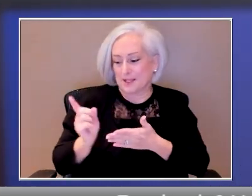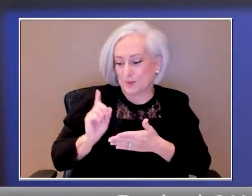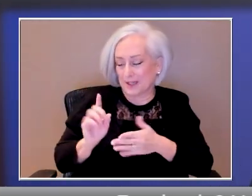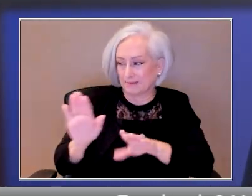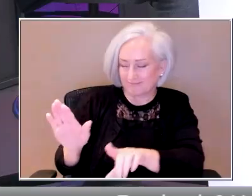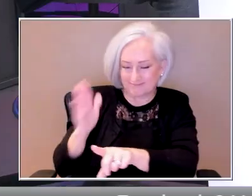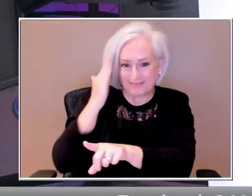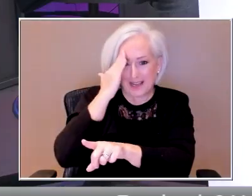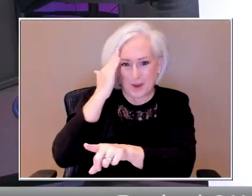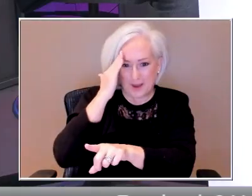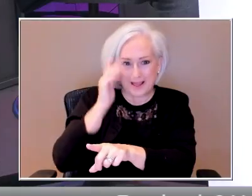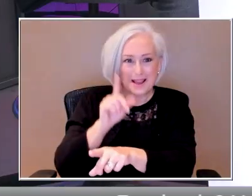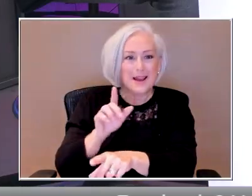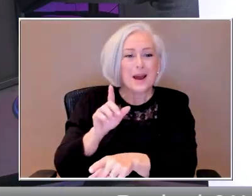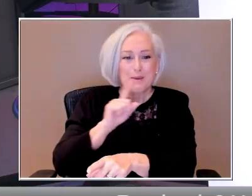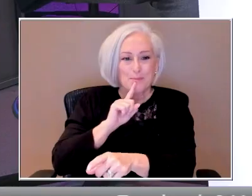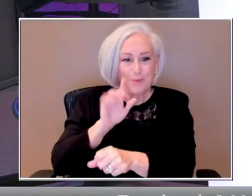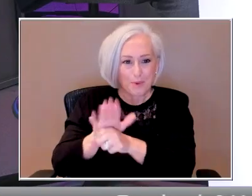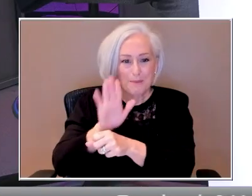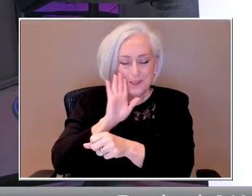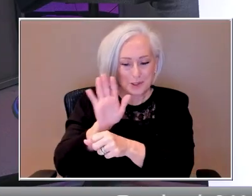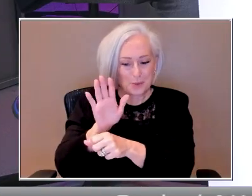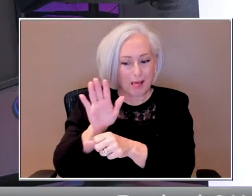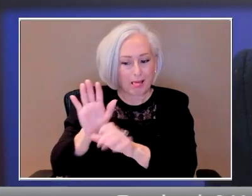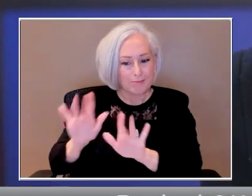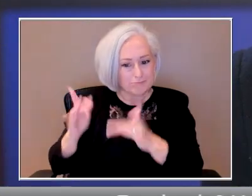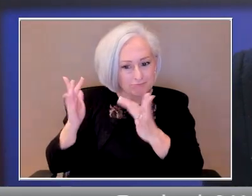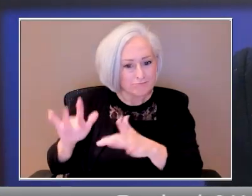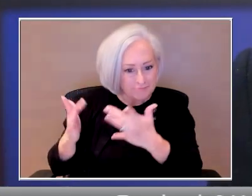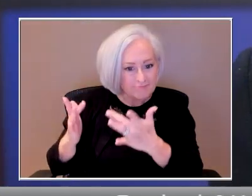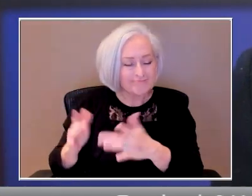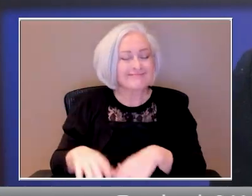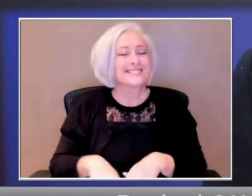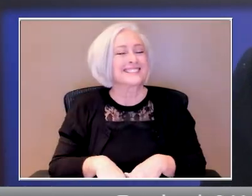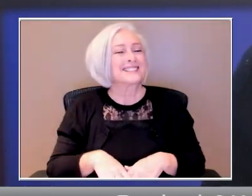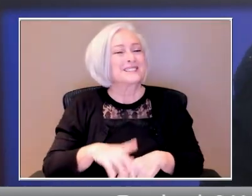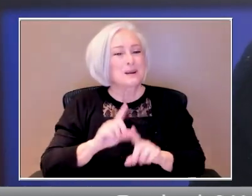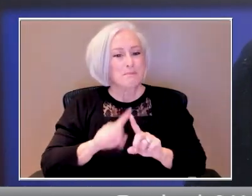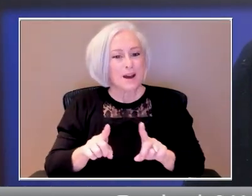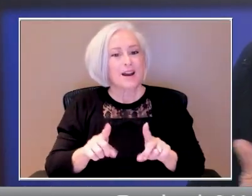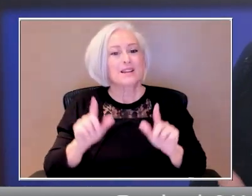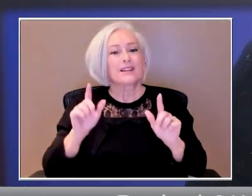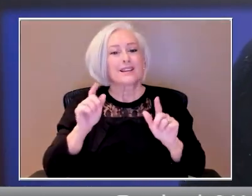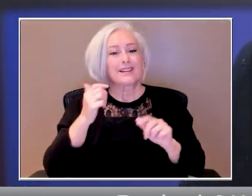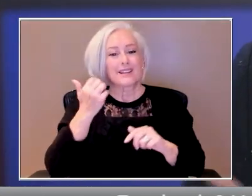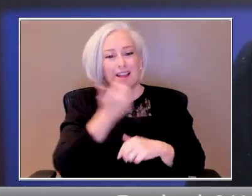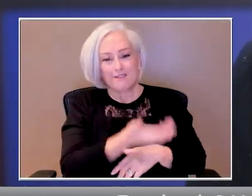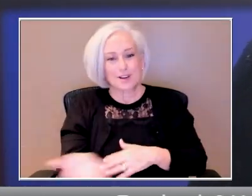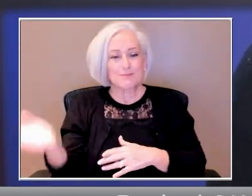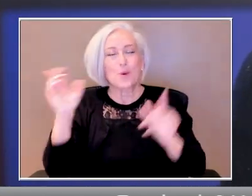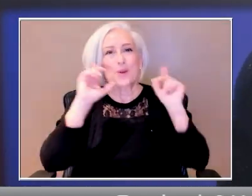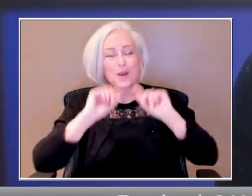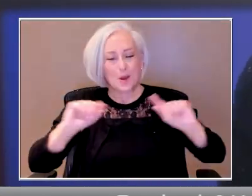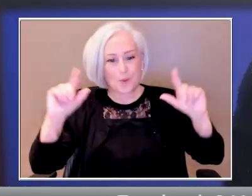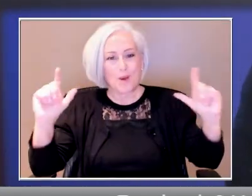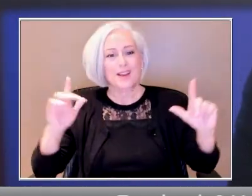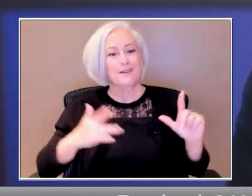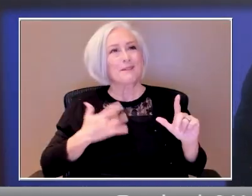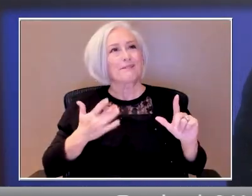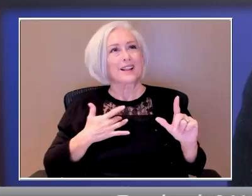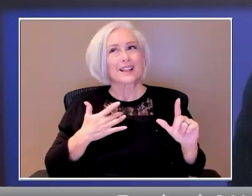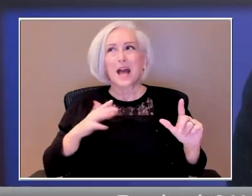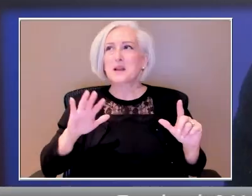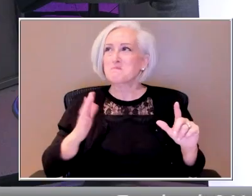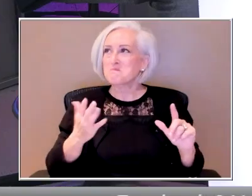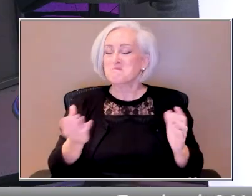Crawford, I promise. But consistently, I've been waking up feeling like I'm getting back into a sense of normalcy again.